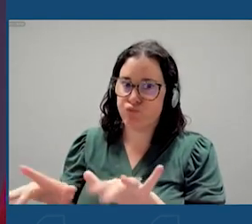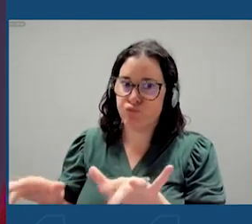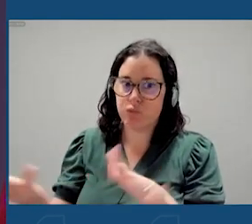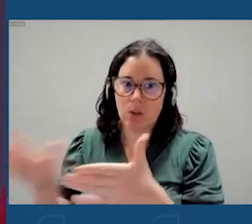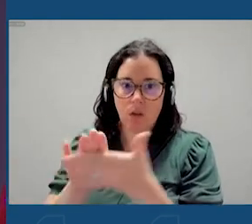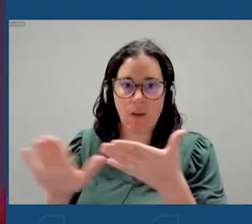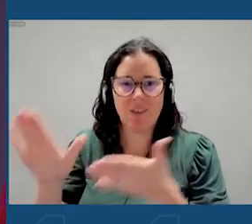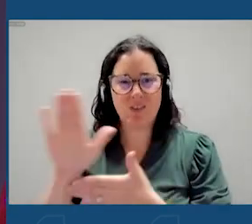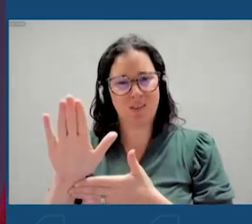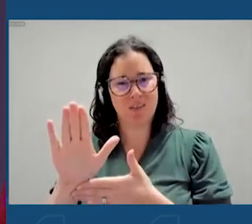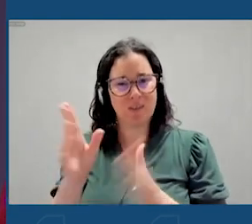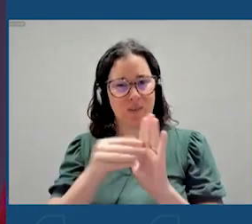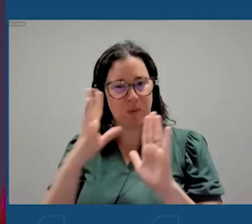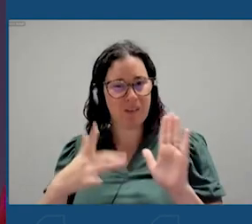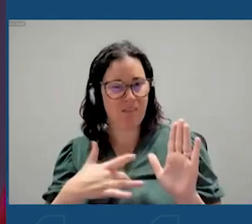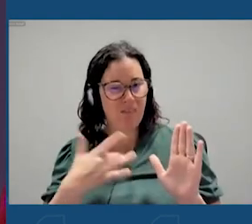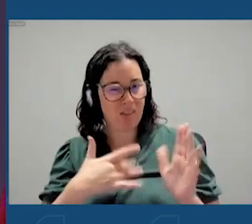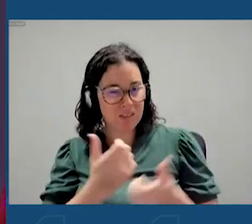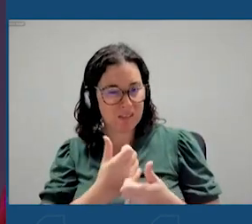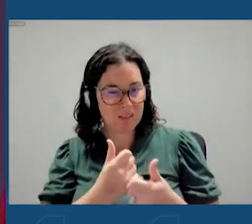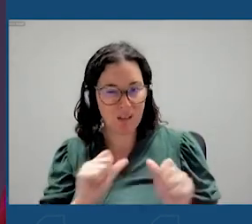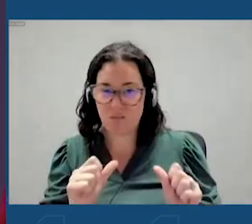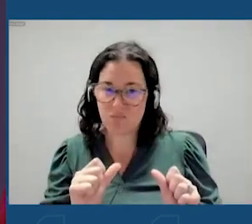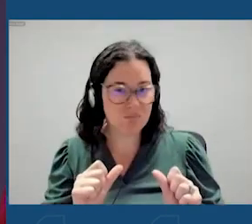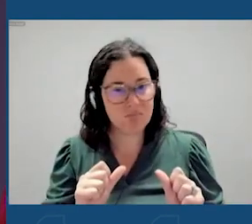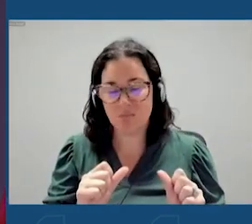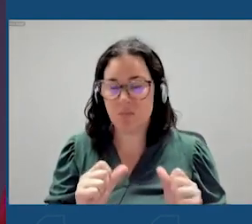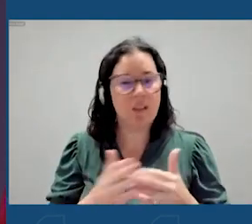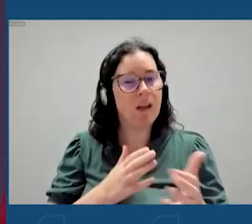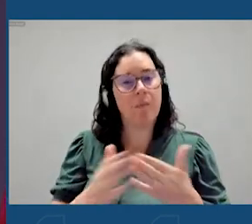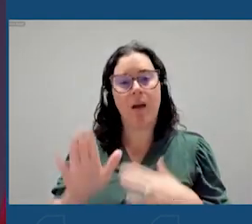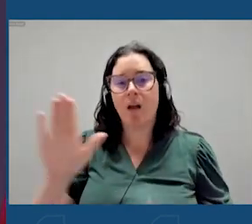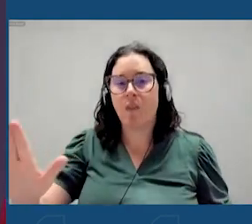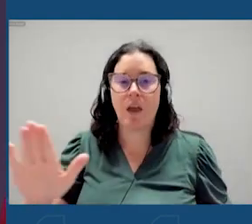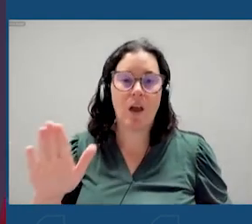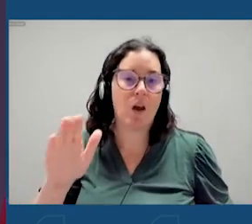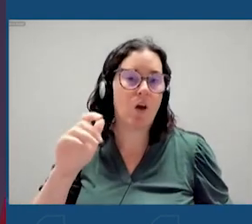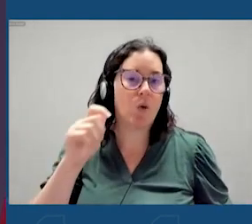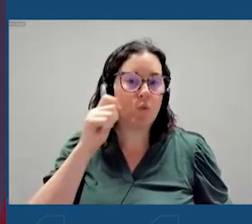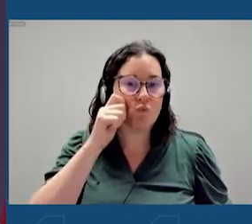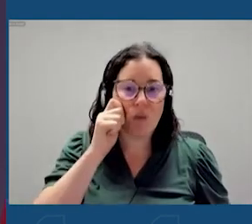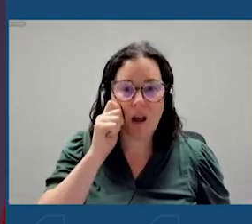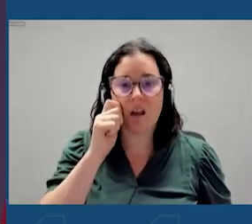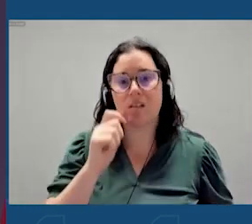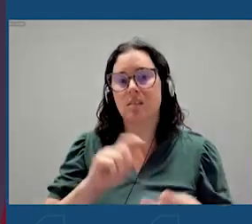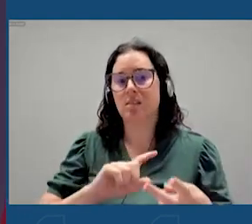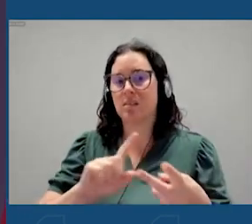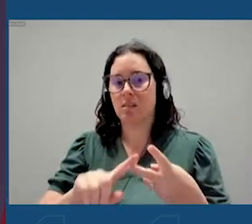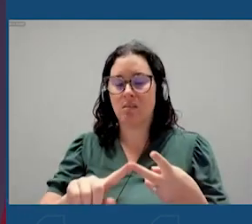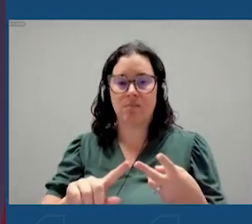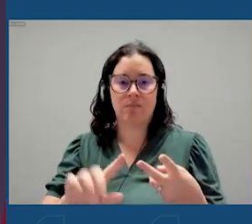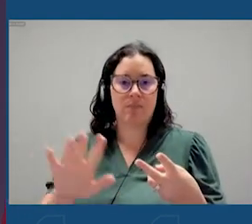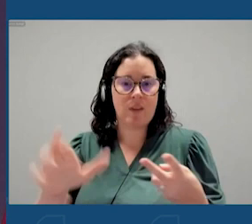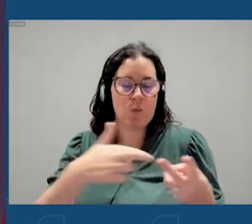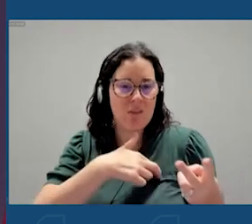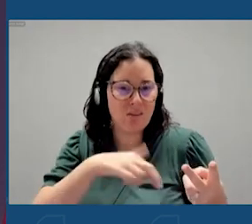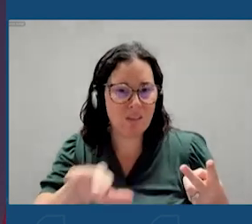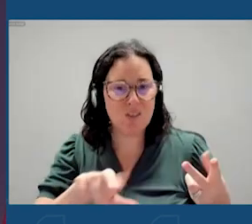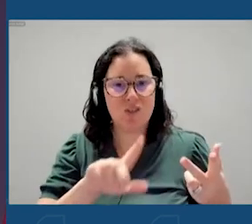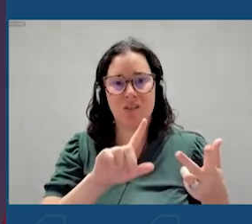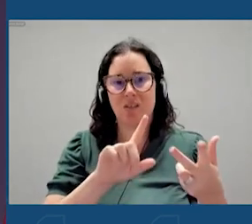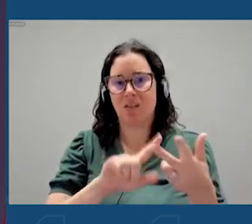while they are in school. No matter their race, religion, ethnicity, sexual orientation, everyone has a right to feel safe in the